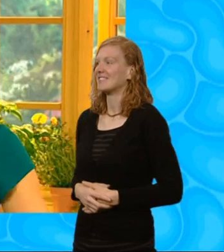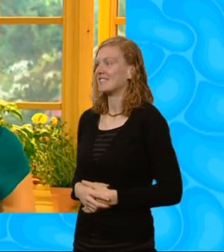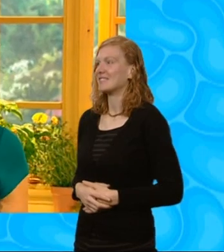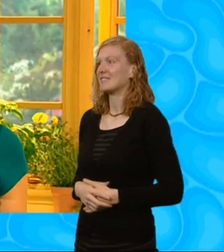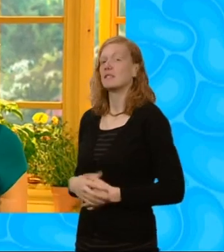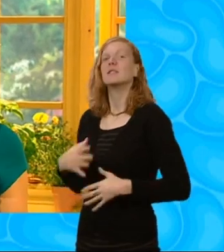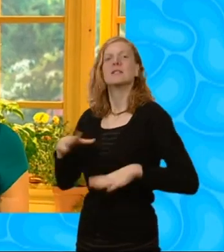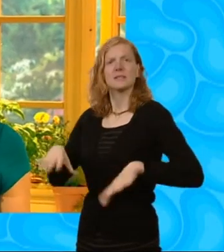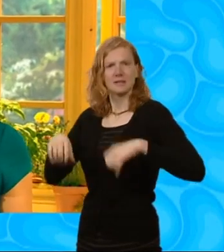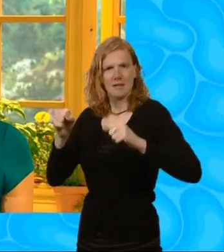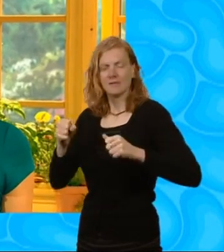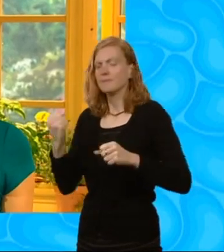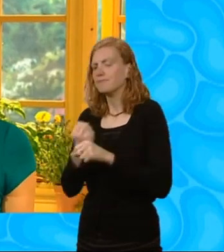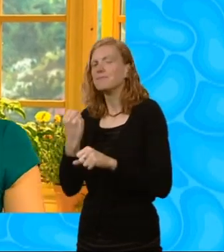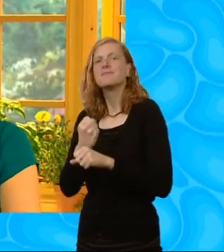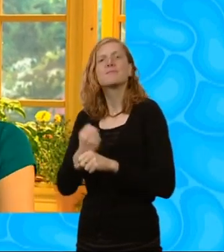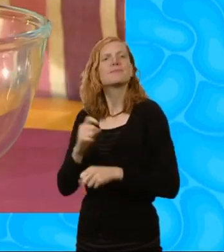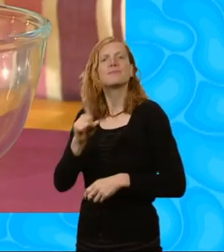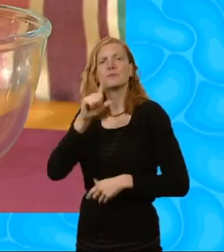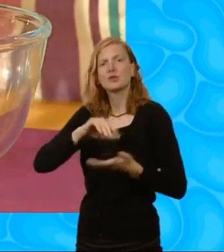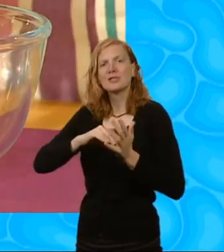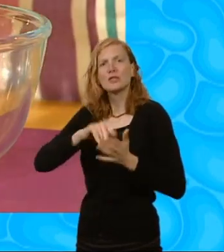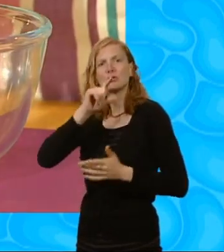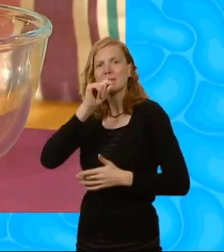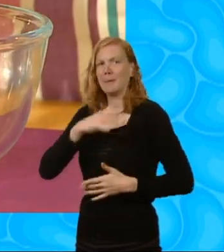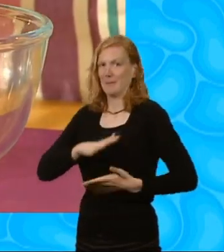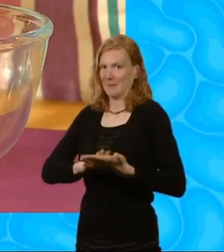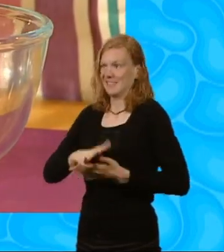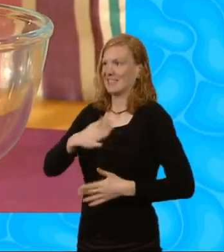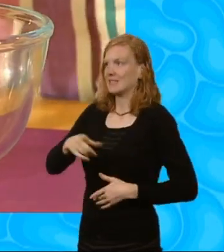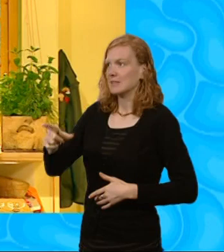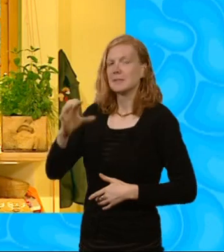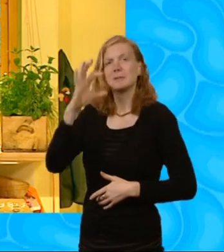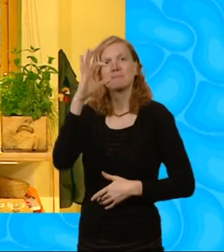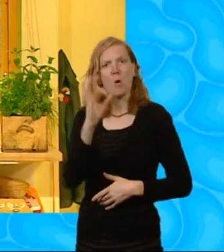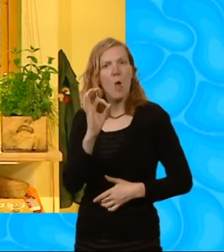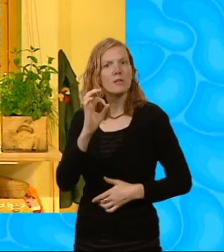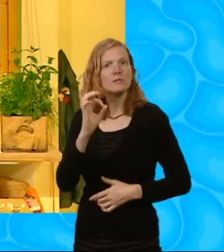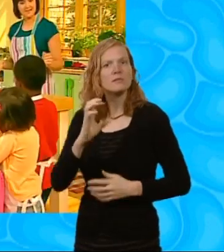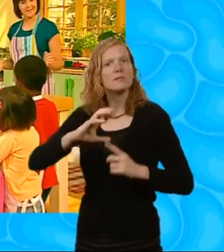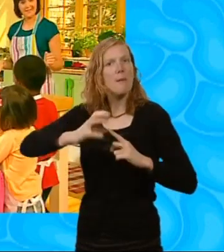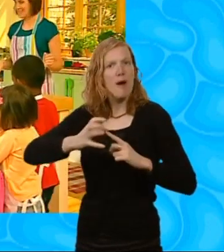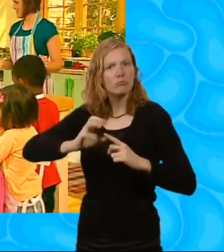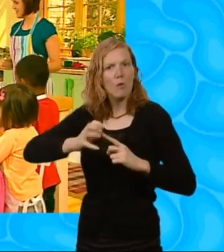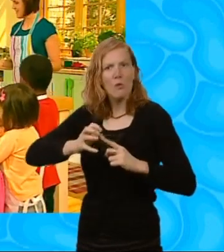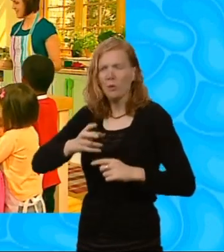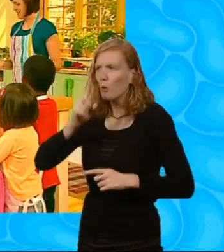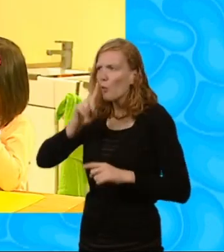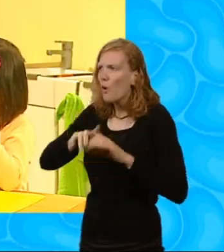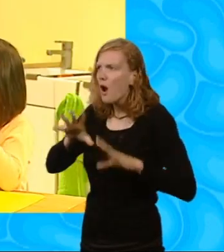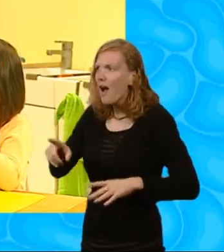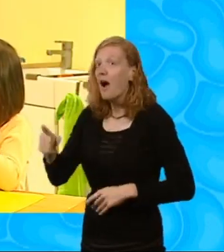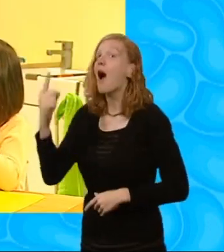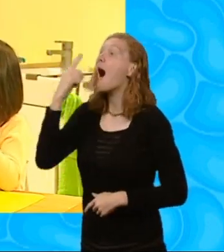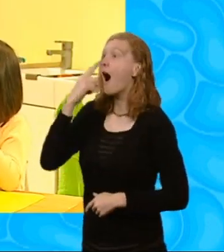Now, to make our cheesy chicken, we need to start with 2 cherry tomatoes like this. What do you think they look like, guys?